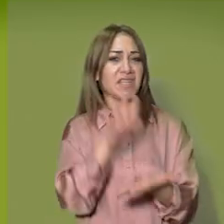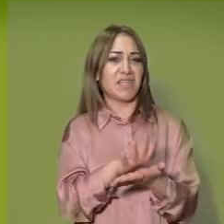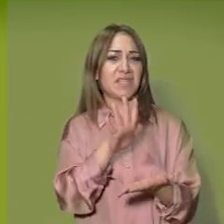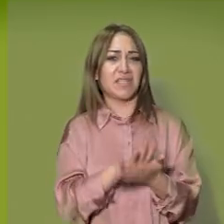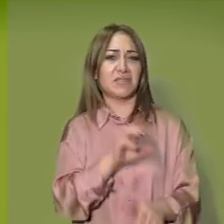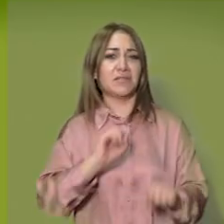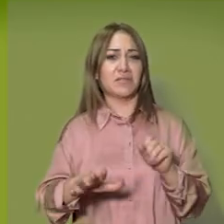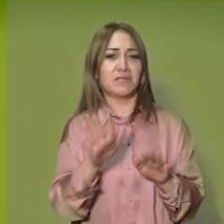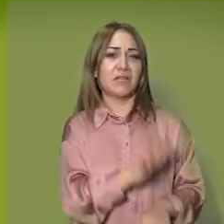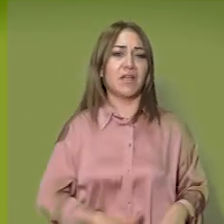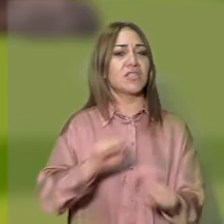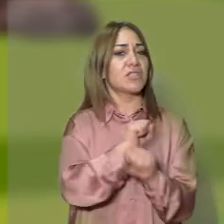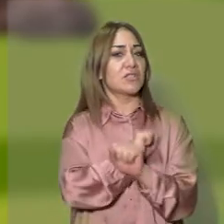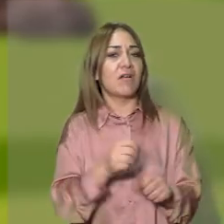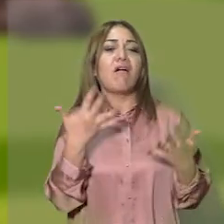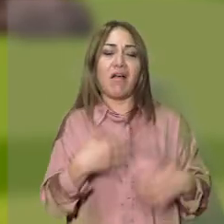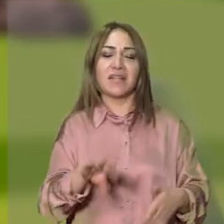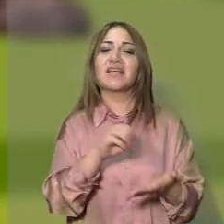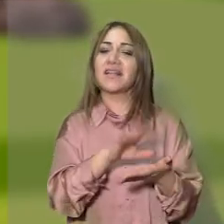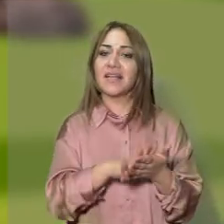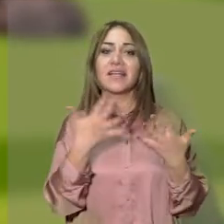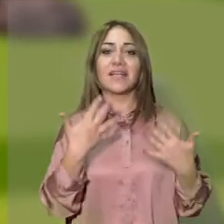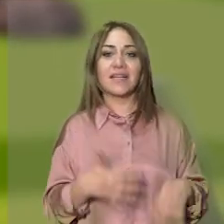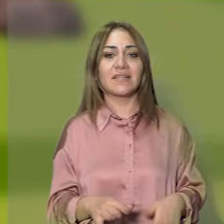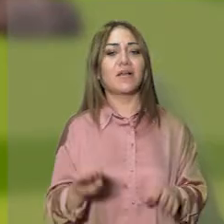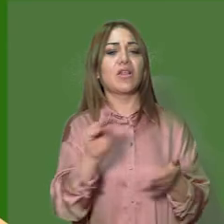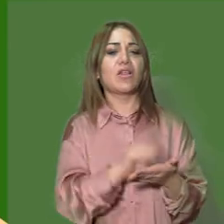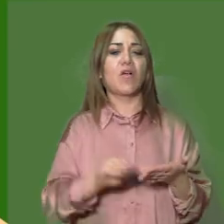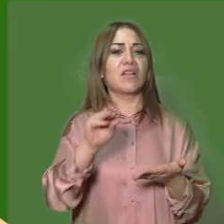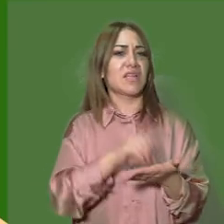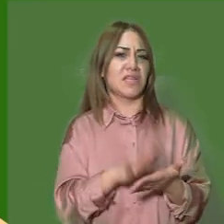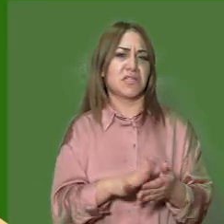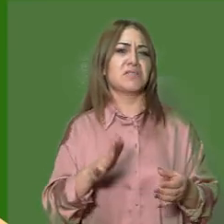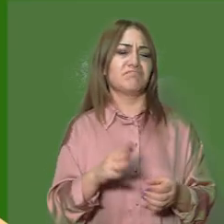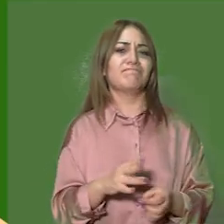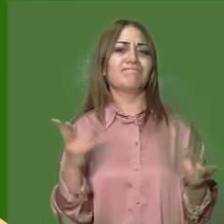Littering the area. We have already added that, but it's worth